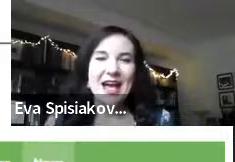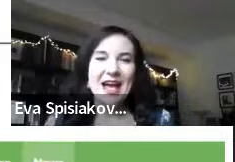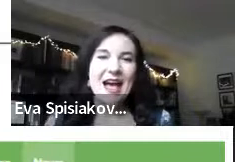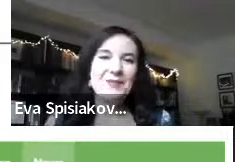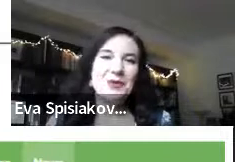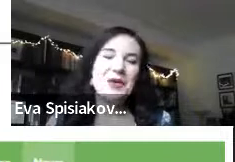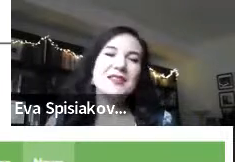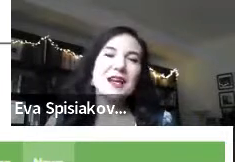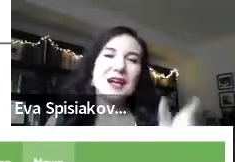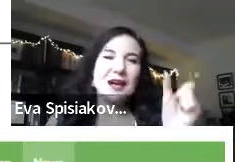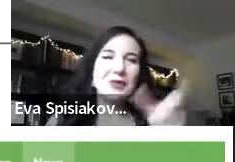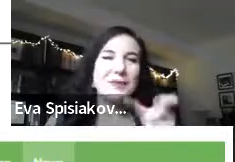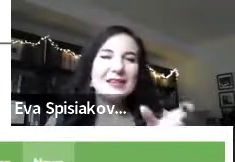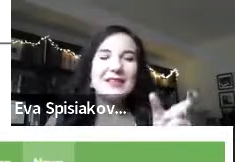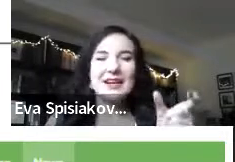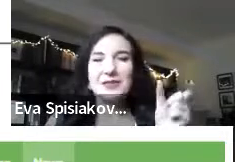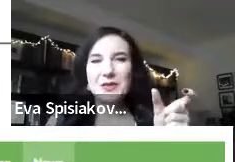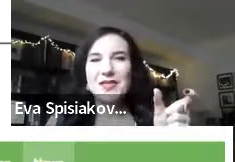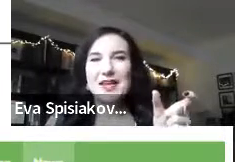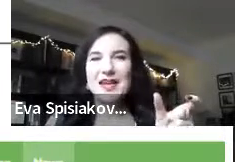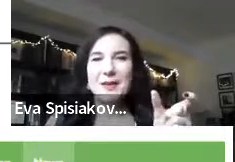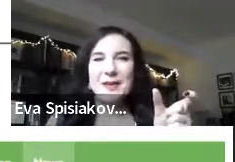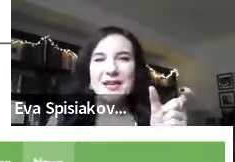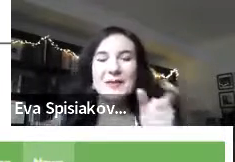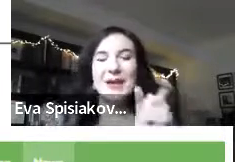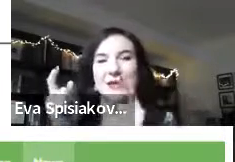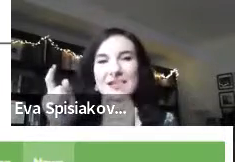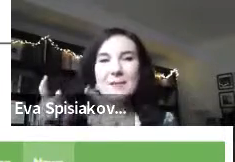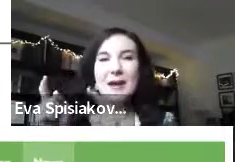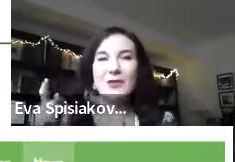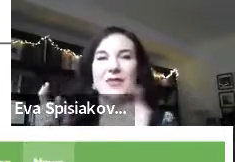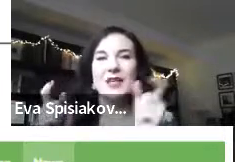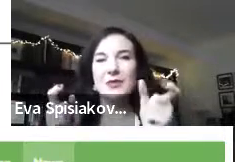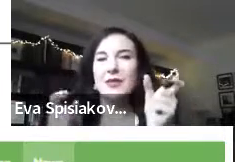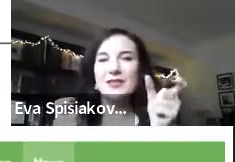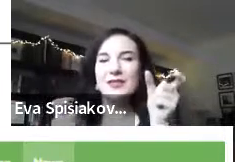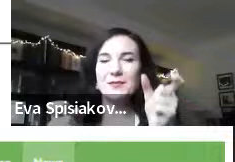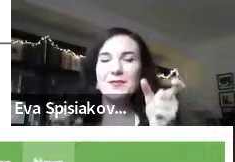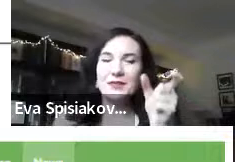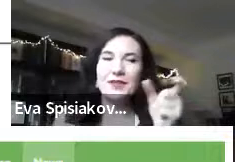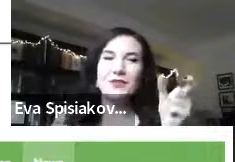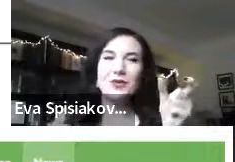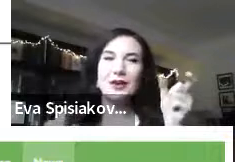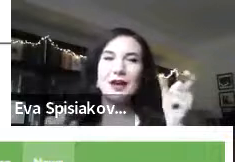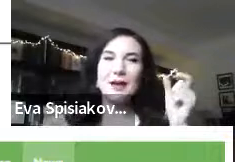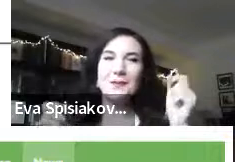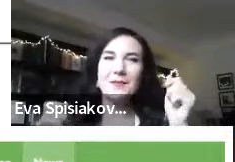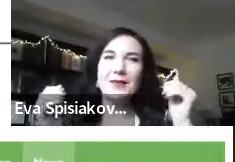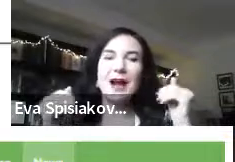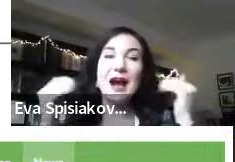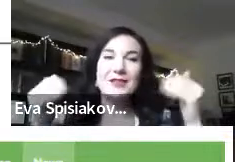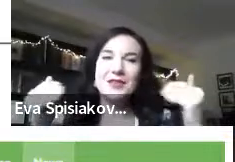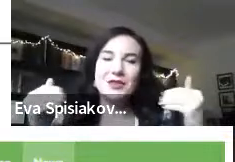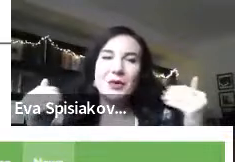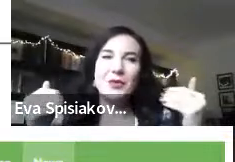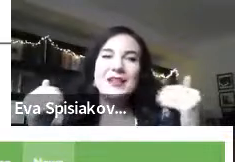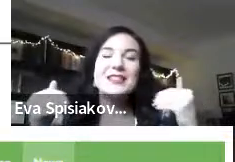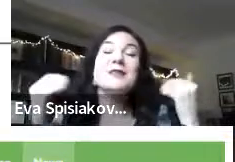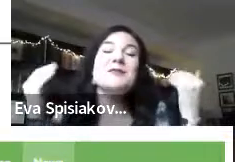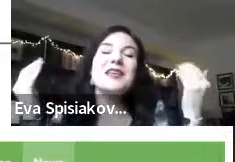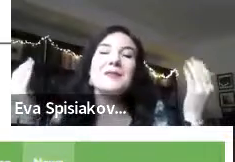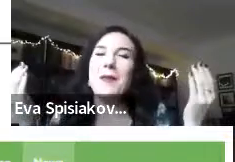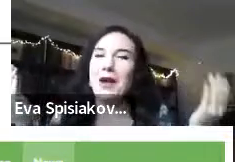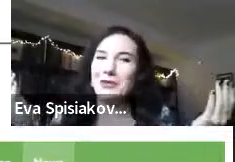gas. The word Unmengen that they're using means, Menge means amount, and Un is a prefix for